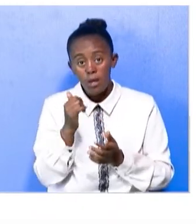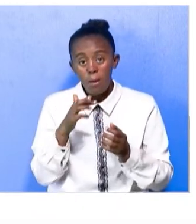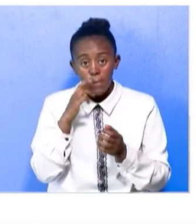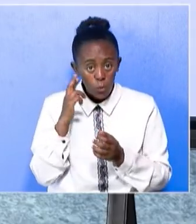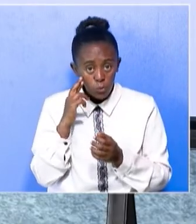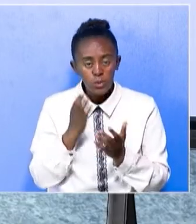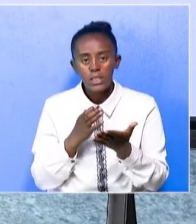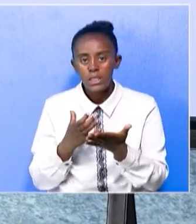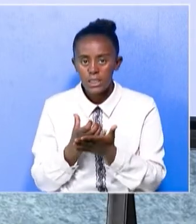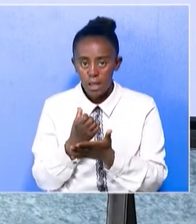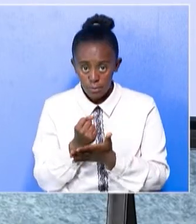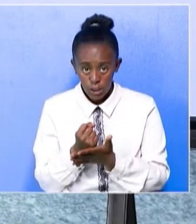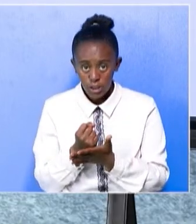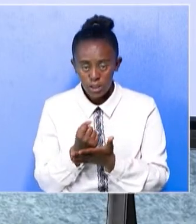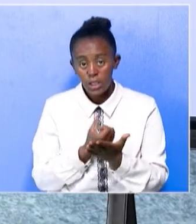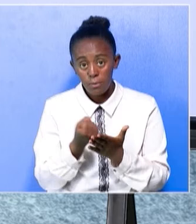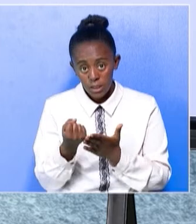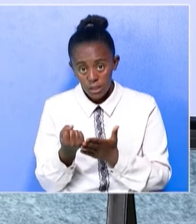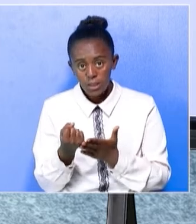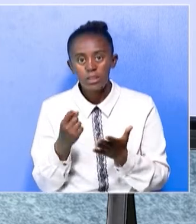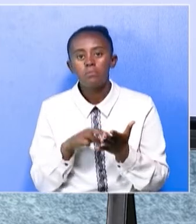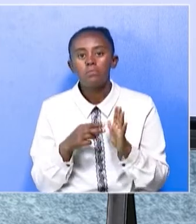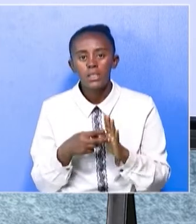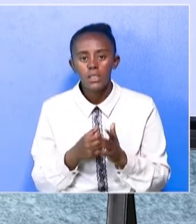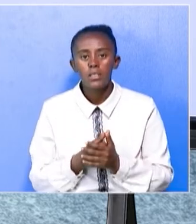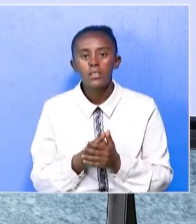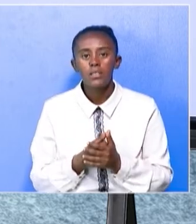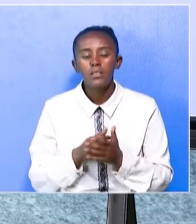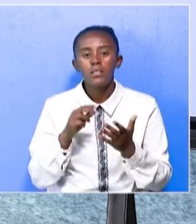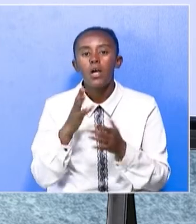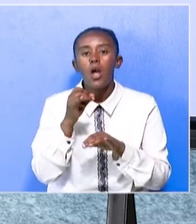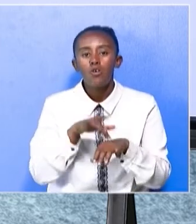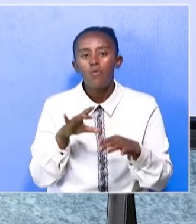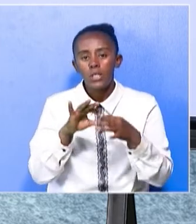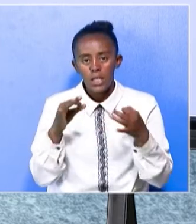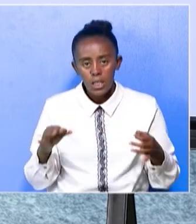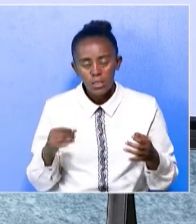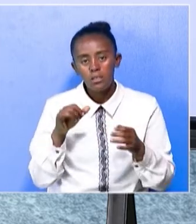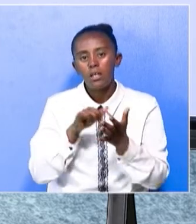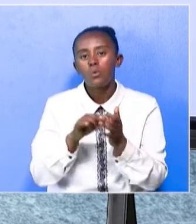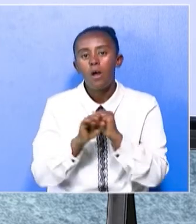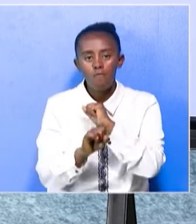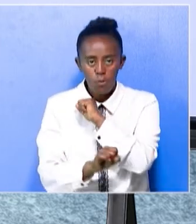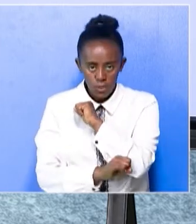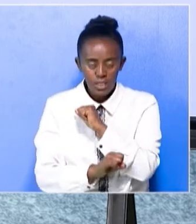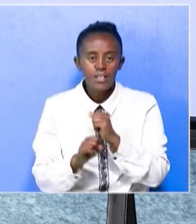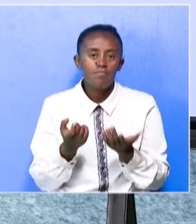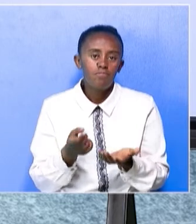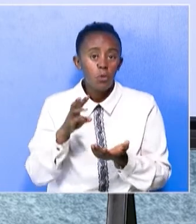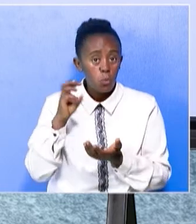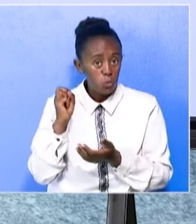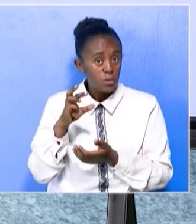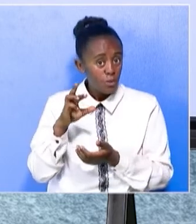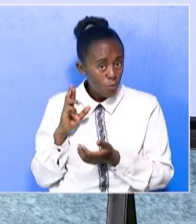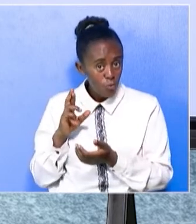the subject determines the kind of statement or sentence that we are forming. Therefore, was and